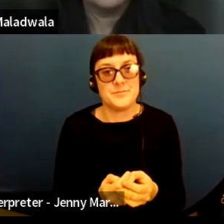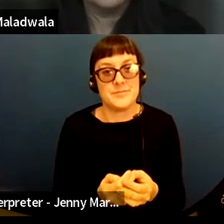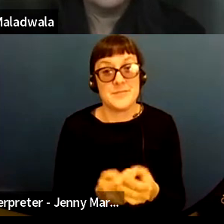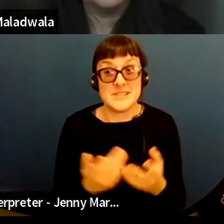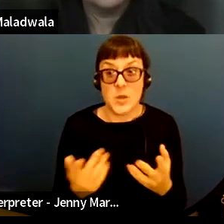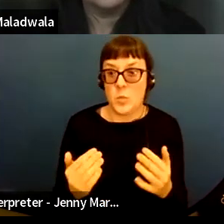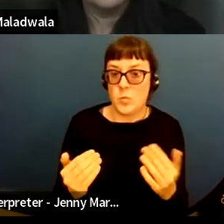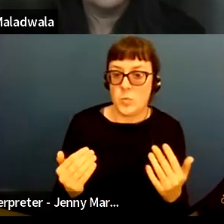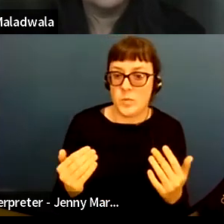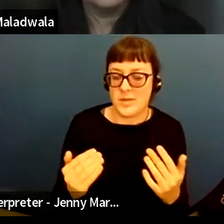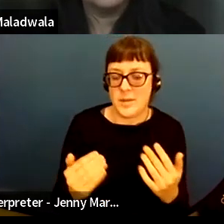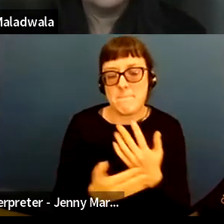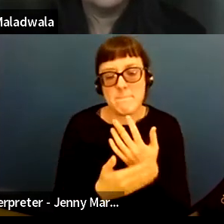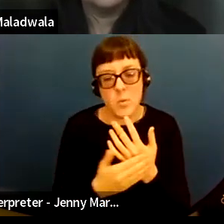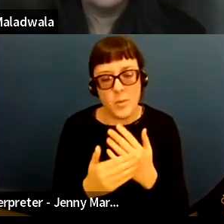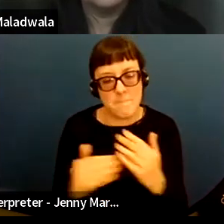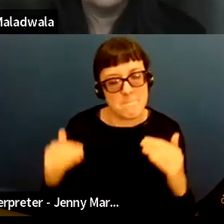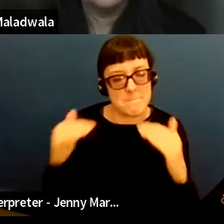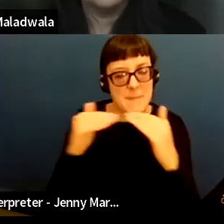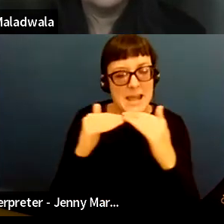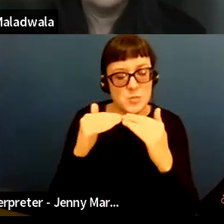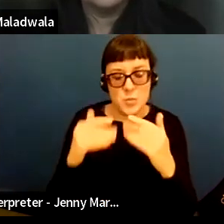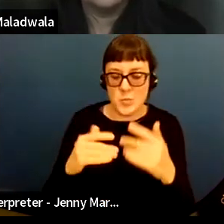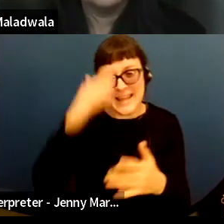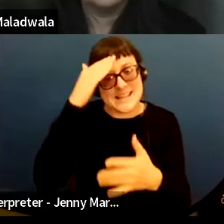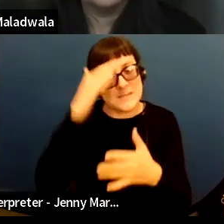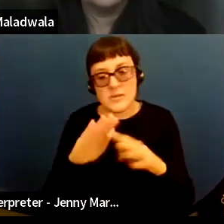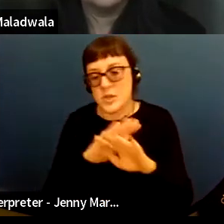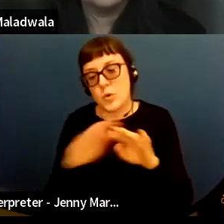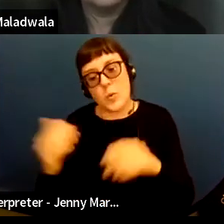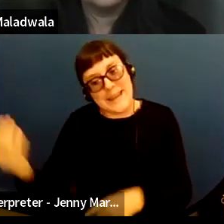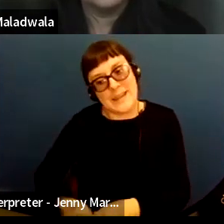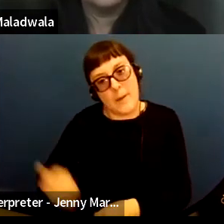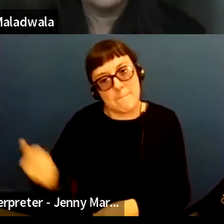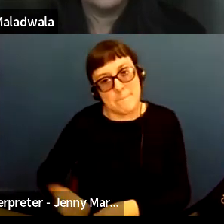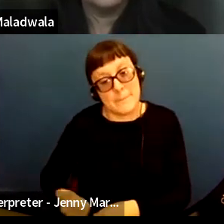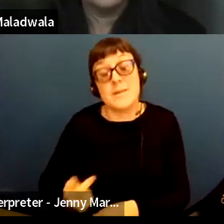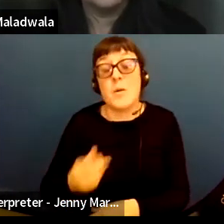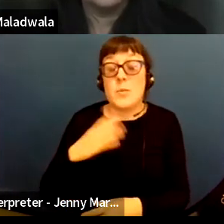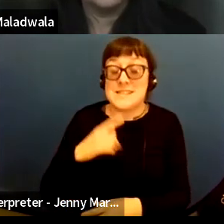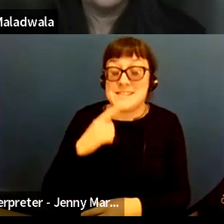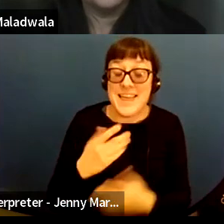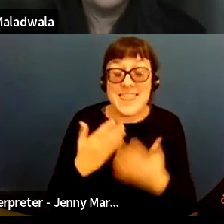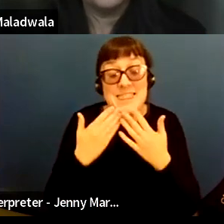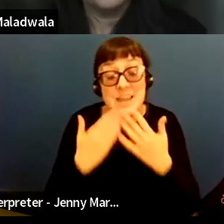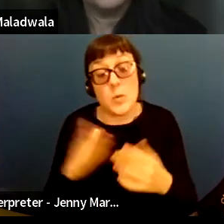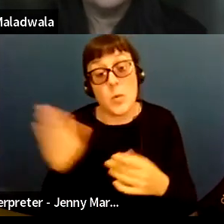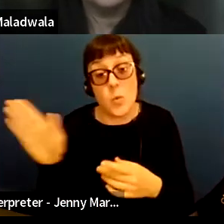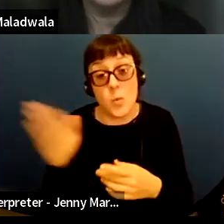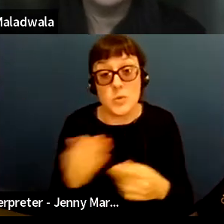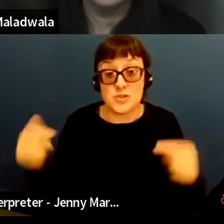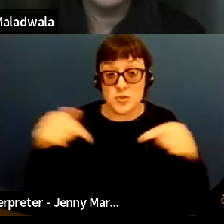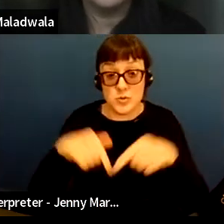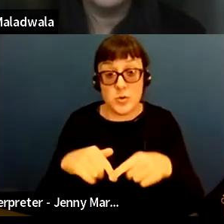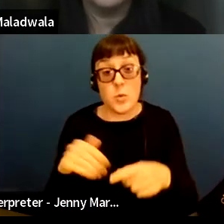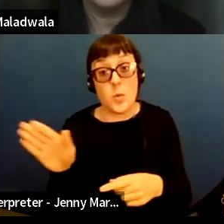income and more to the human experience is a good way of looking at this challenge. And I just want to say as well, thank you to everyone who's joined and all of